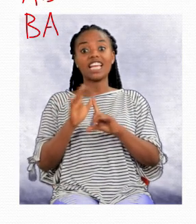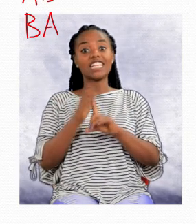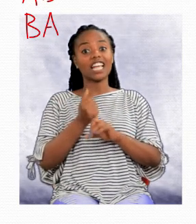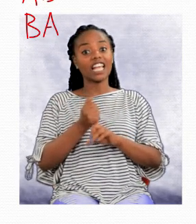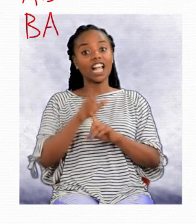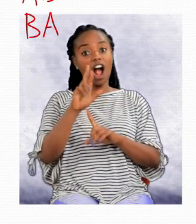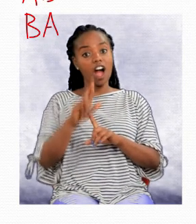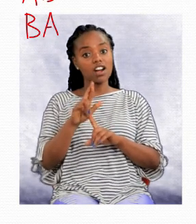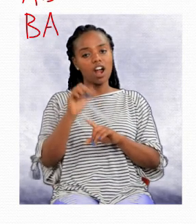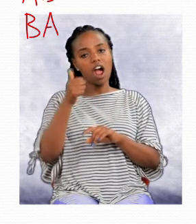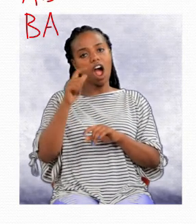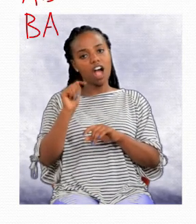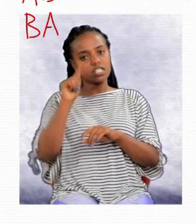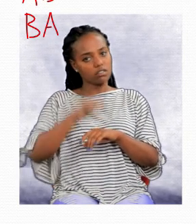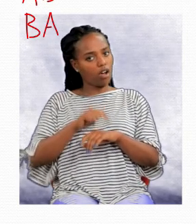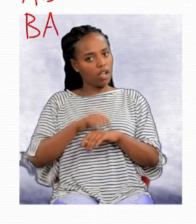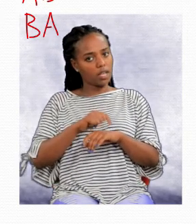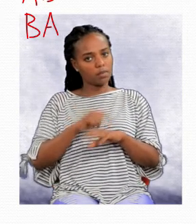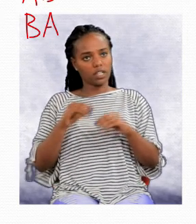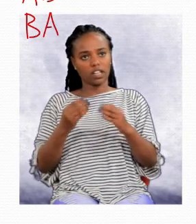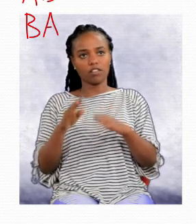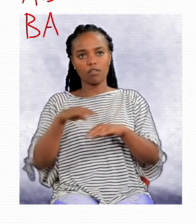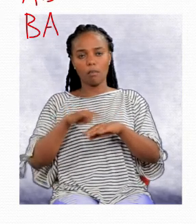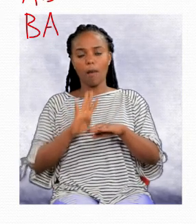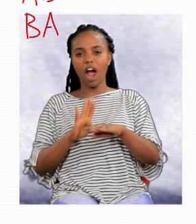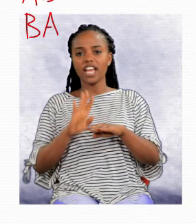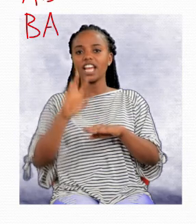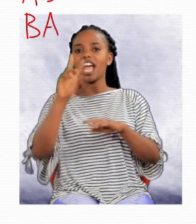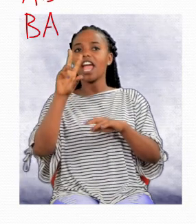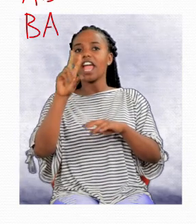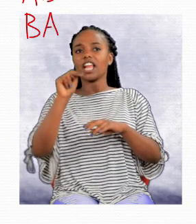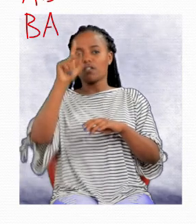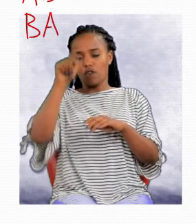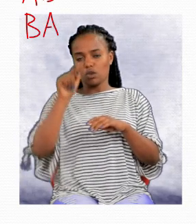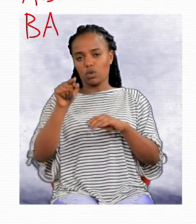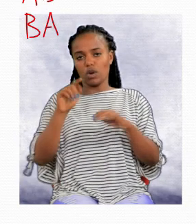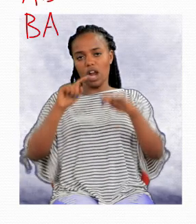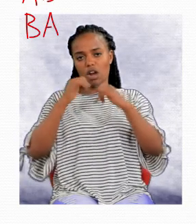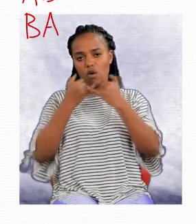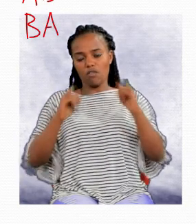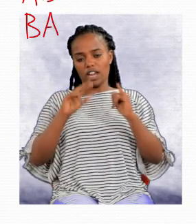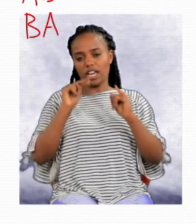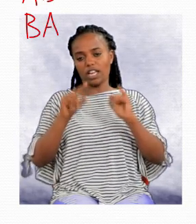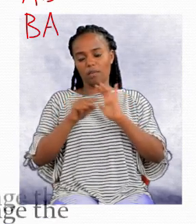at a time. It's given by n factorial over n minus r factorial.